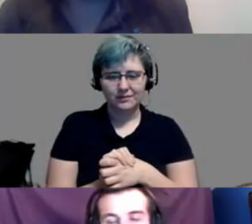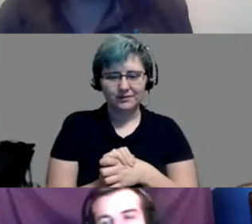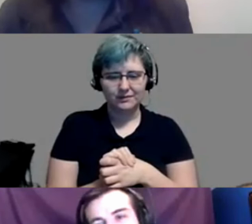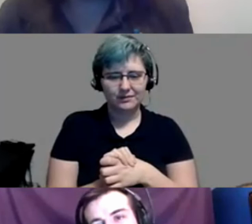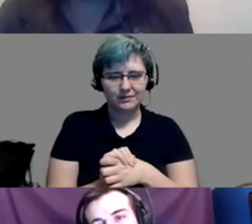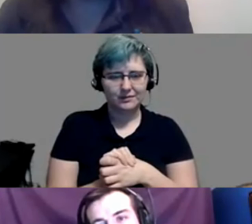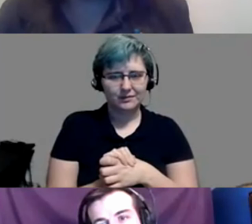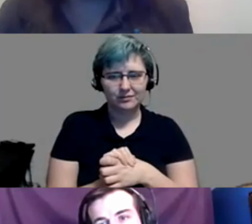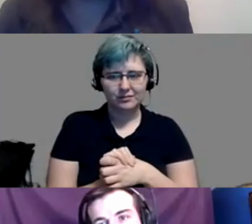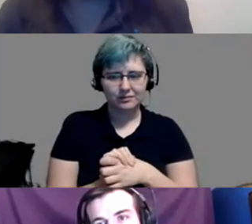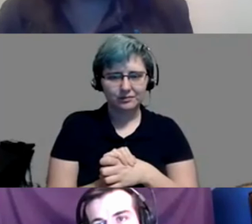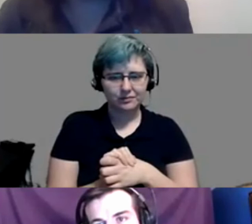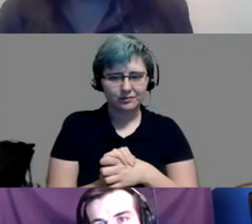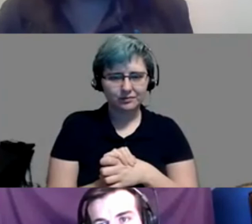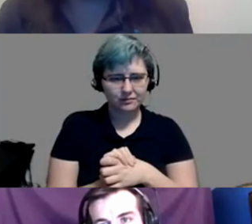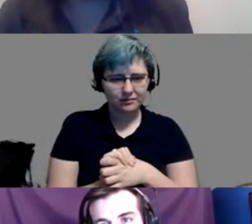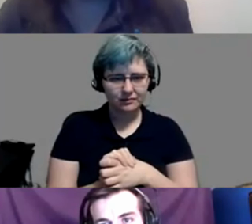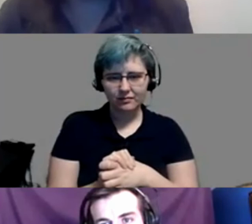Amazon Cube.